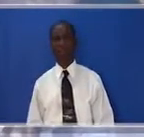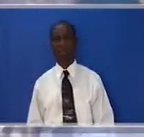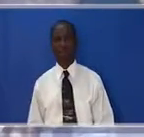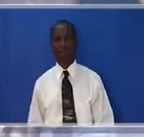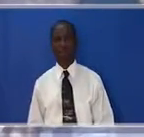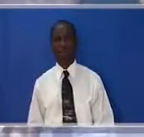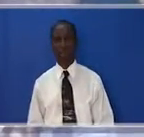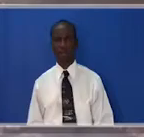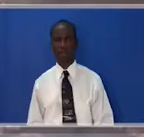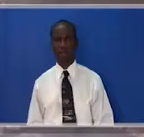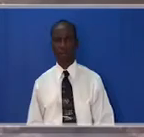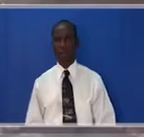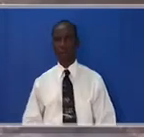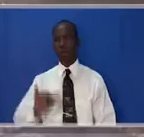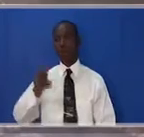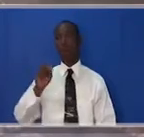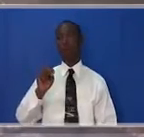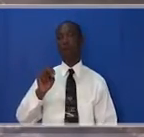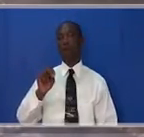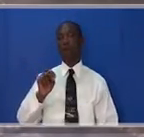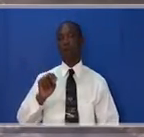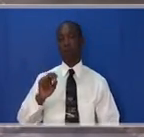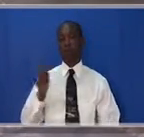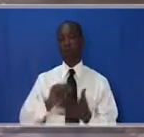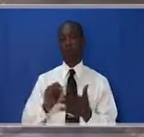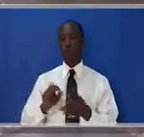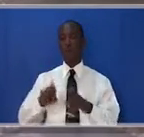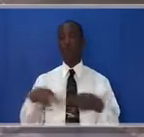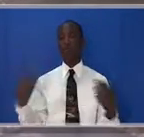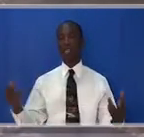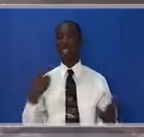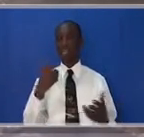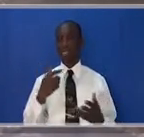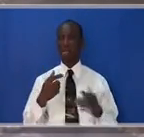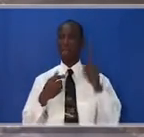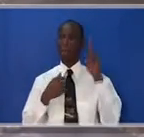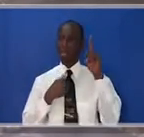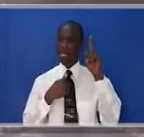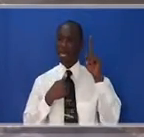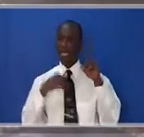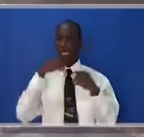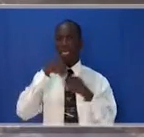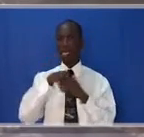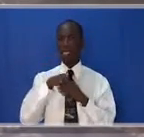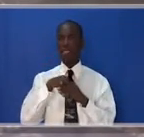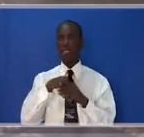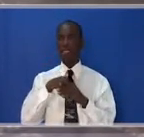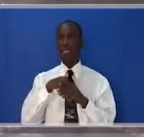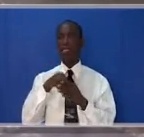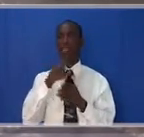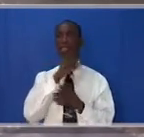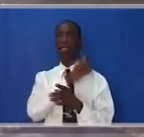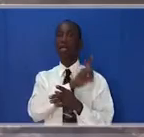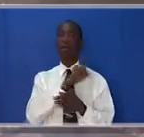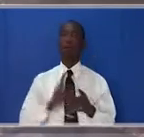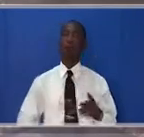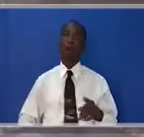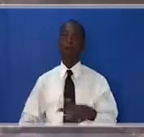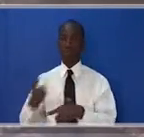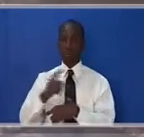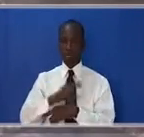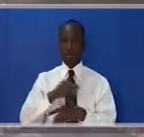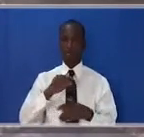eye Christo ni da no akwasi ada ena no so o wo honhun enye meminda eye akwasi ada